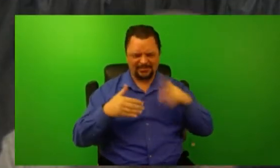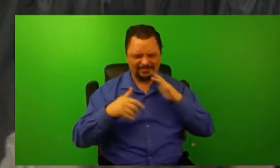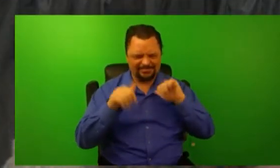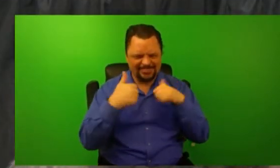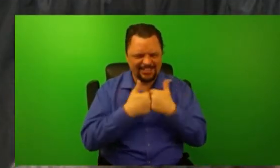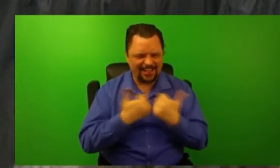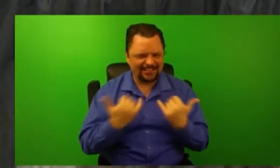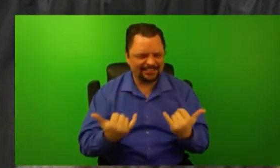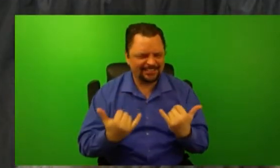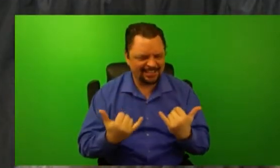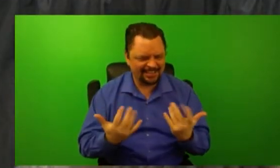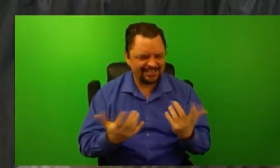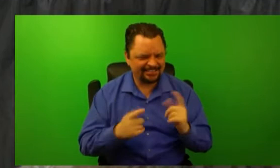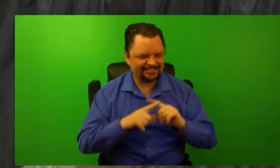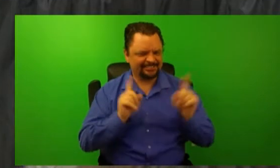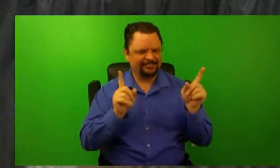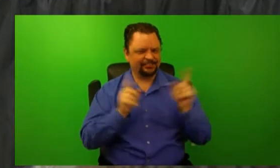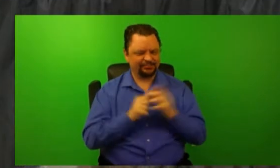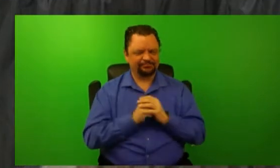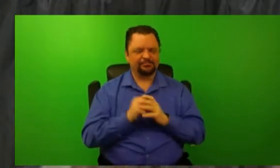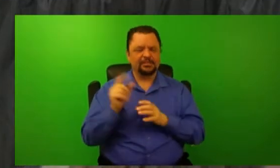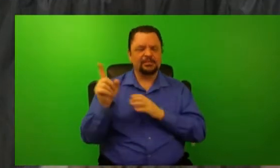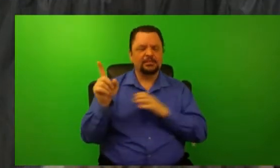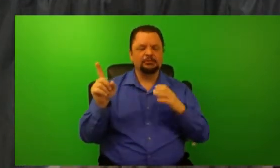Commissioner Bremer, please make your comment.